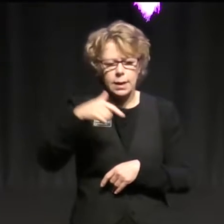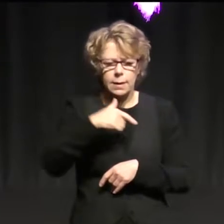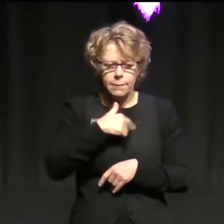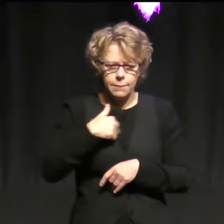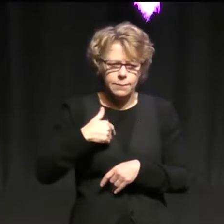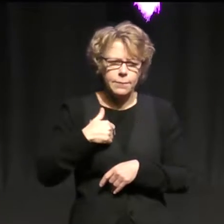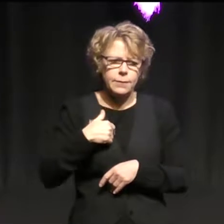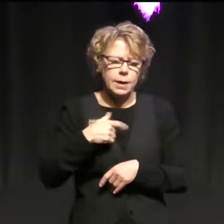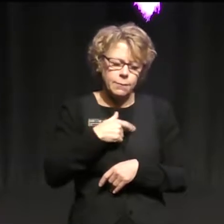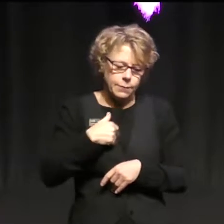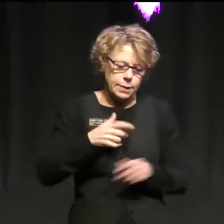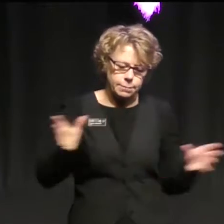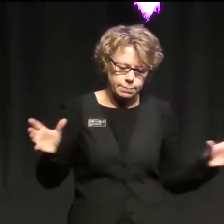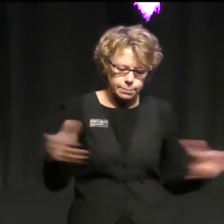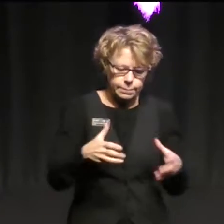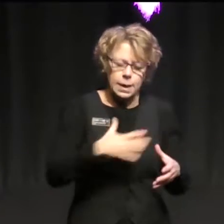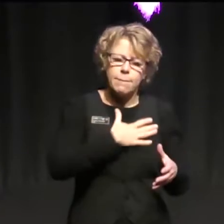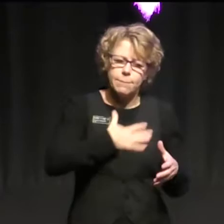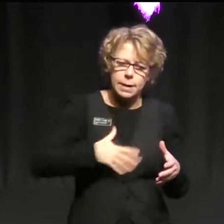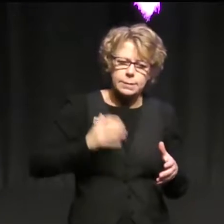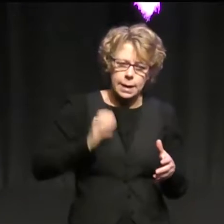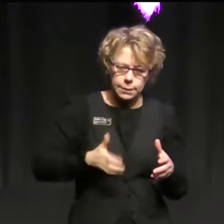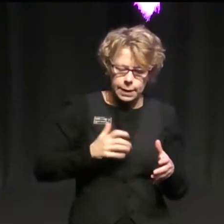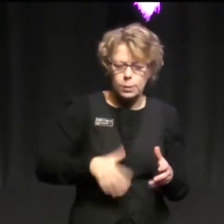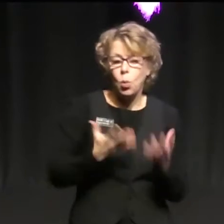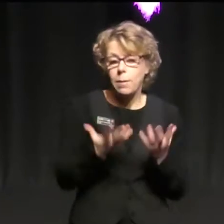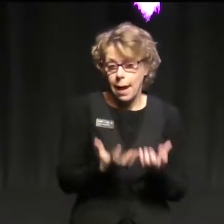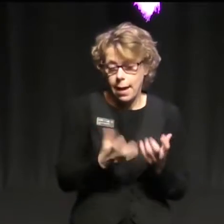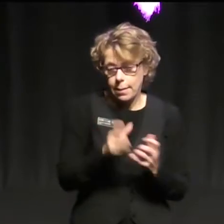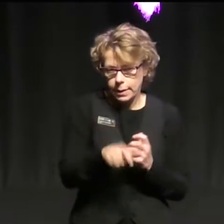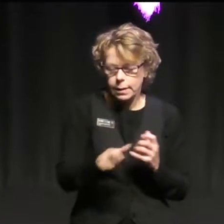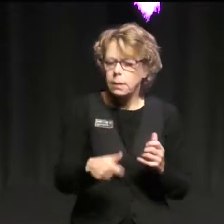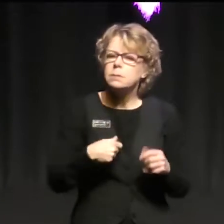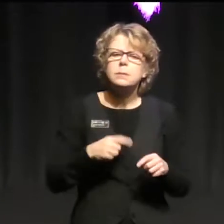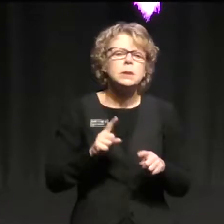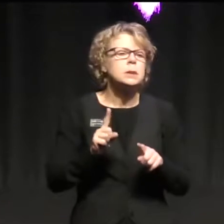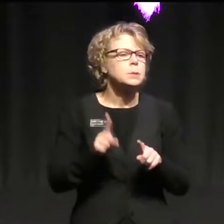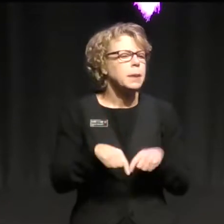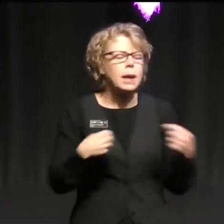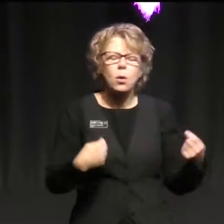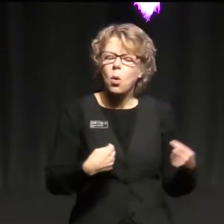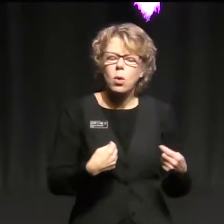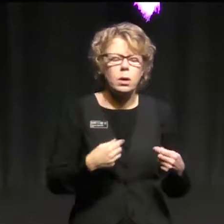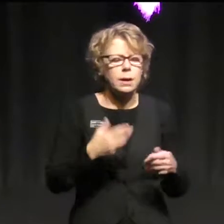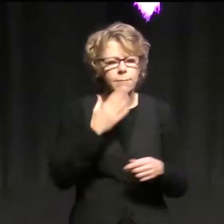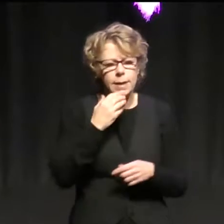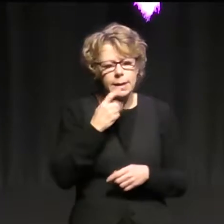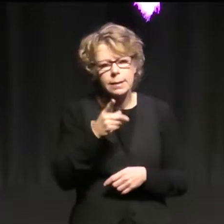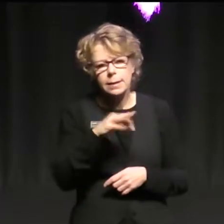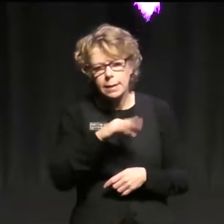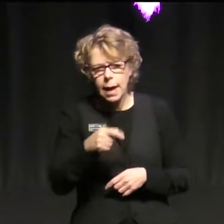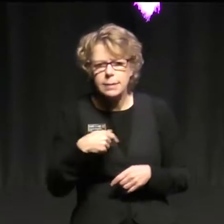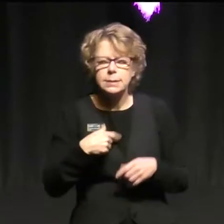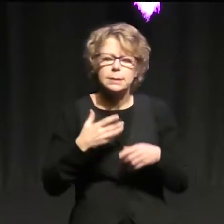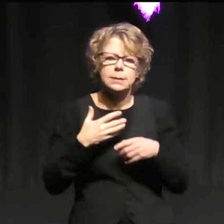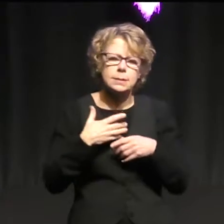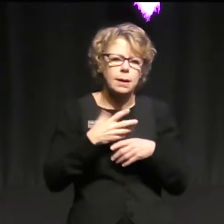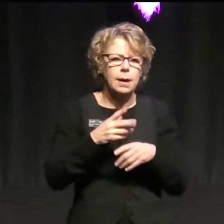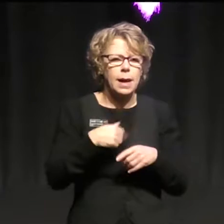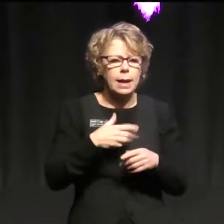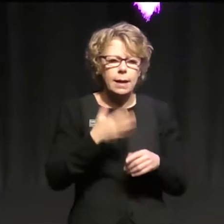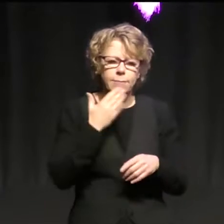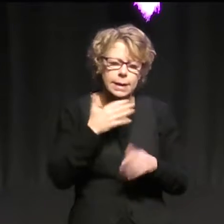together as poor, as women, and as workers, no matter what caste or community or religion we belong